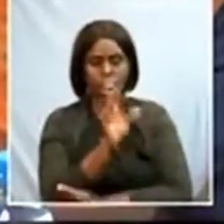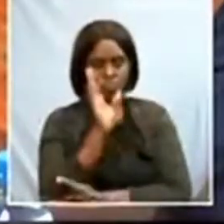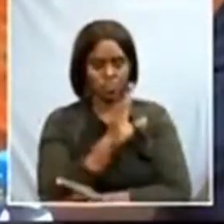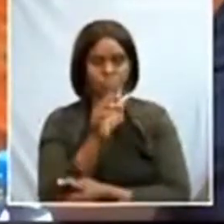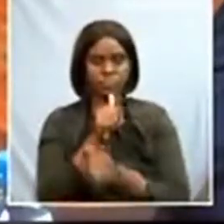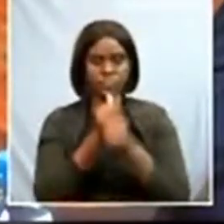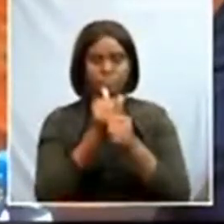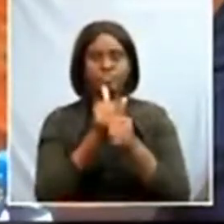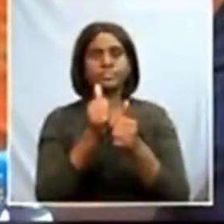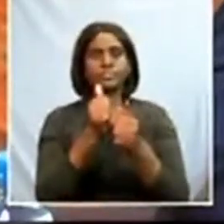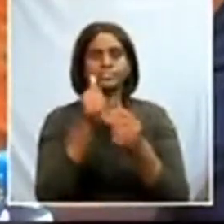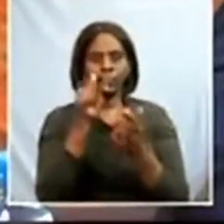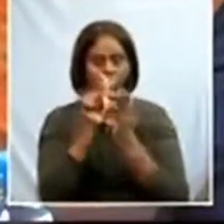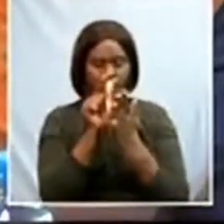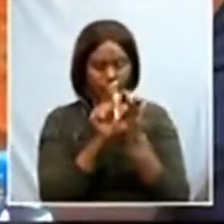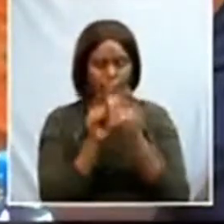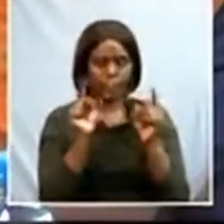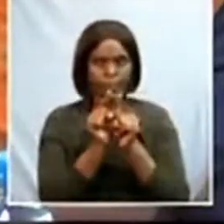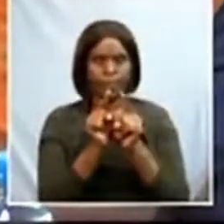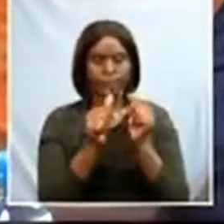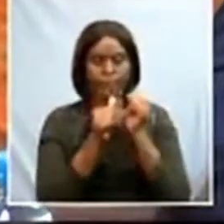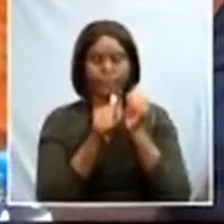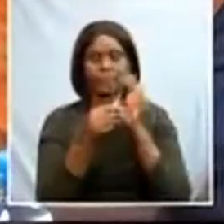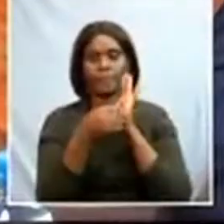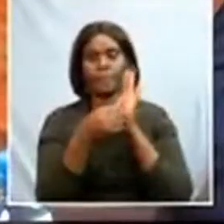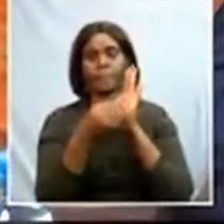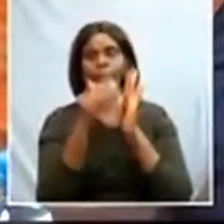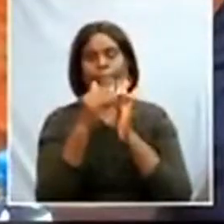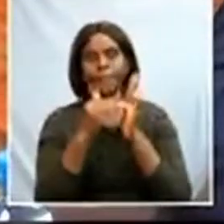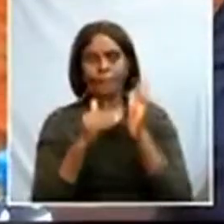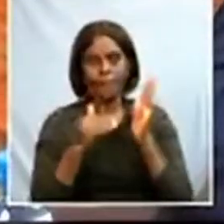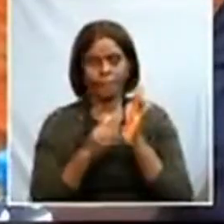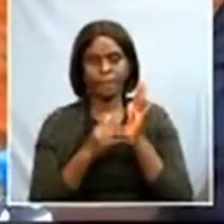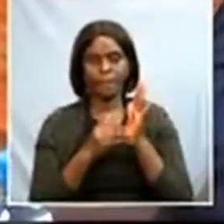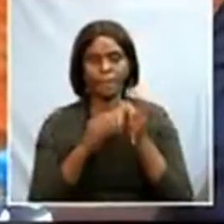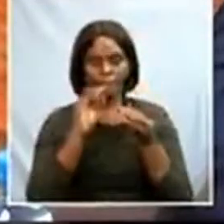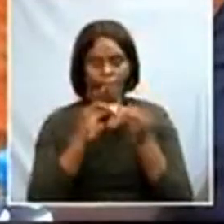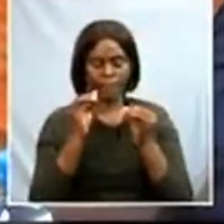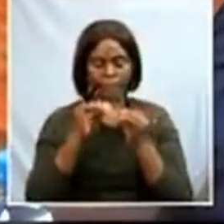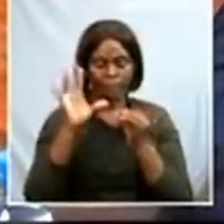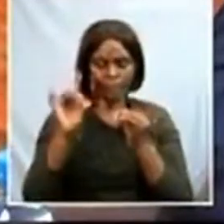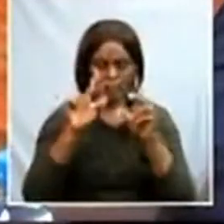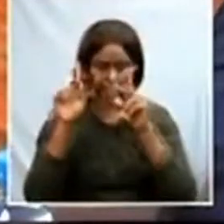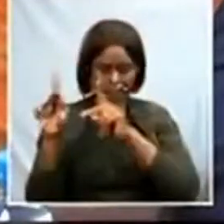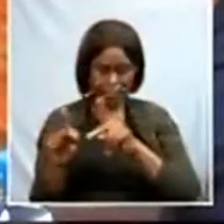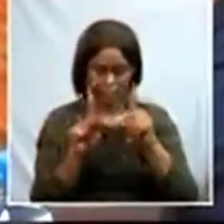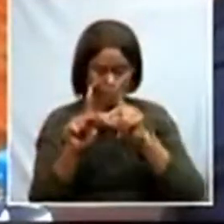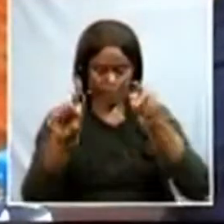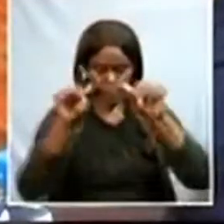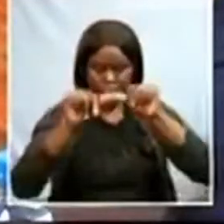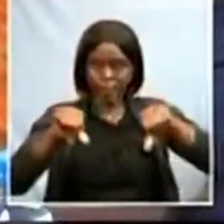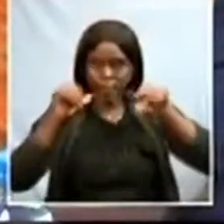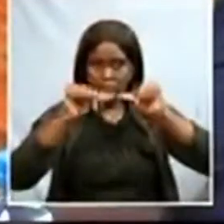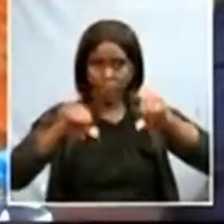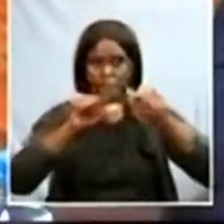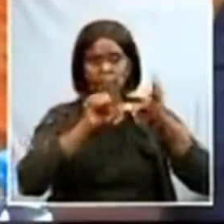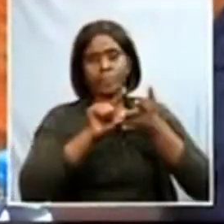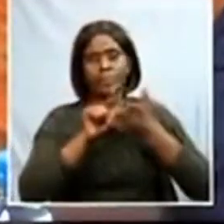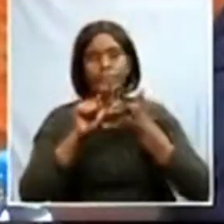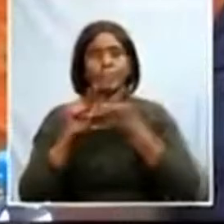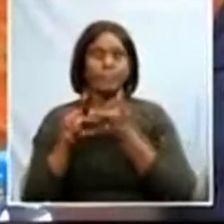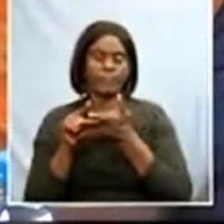per contractual obligation and as per guidelines. Appendix 8, performance analysis, soft